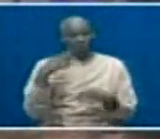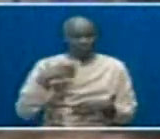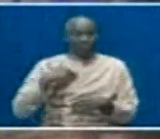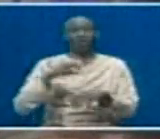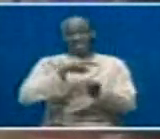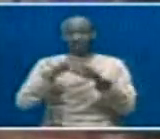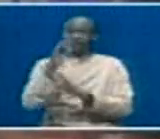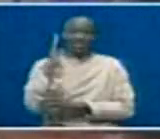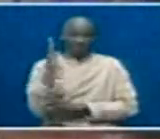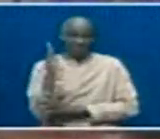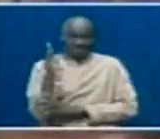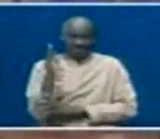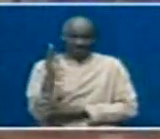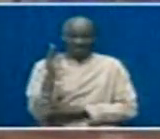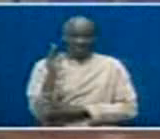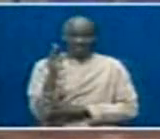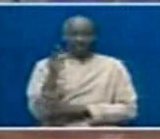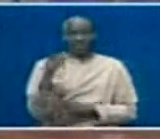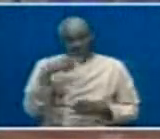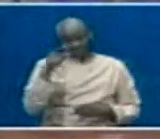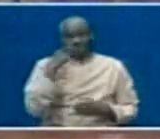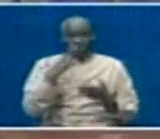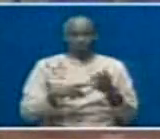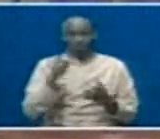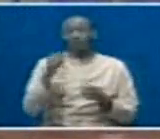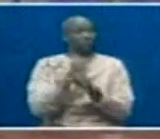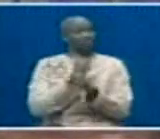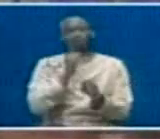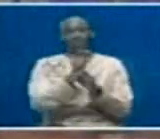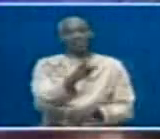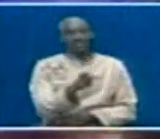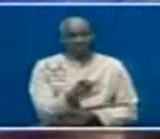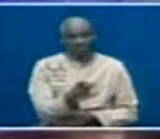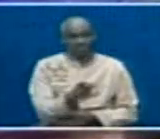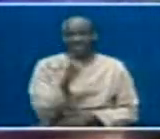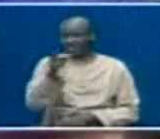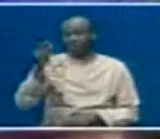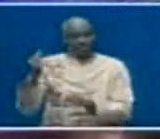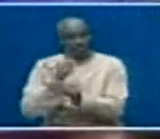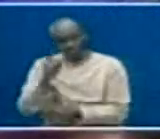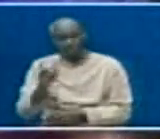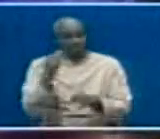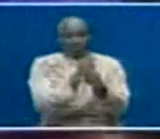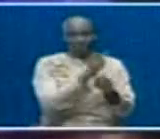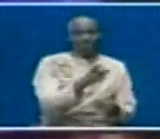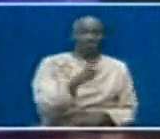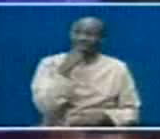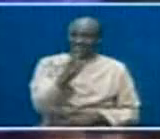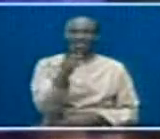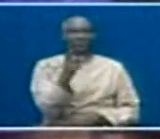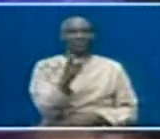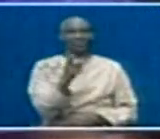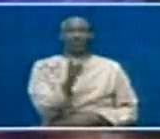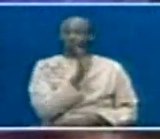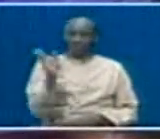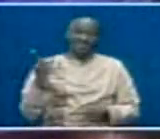national security. Right. You meet them, then they take you, tell you, no, you can't do this. Mm-hmm. They give you the options. No, you can't do this. Yeah. No, you can't do this. Yeah. So Obama